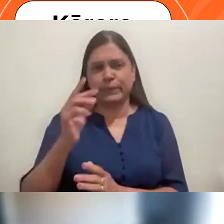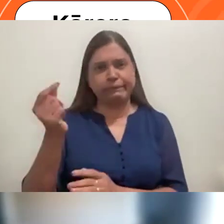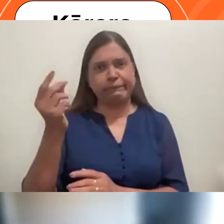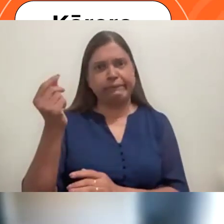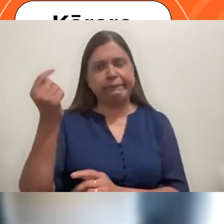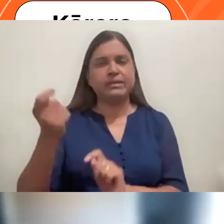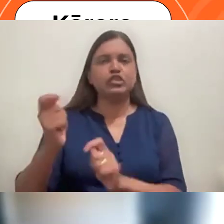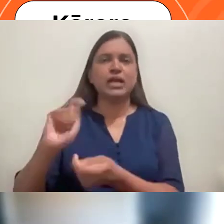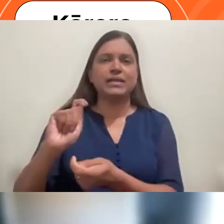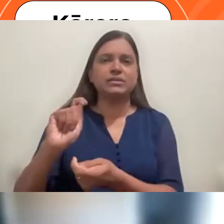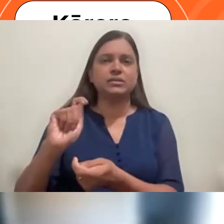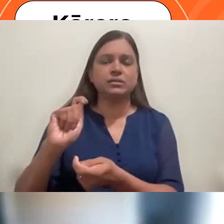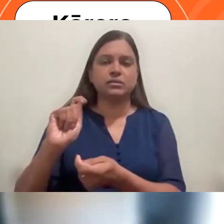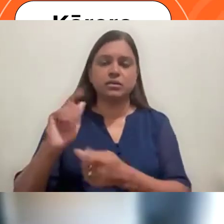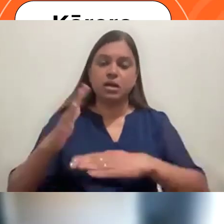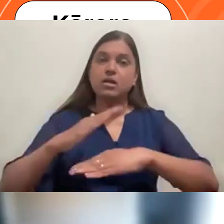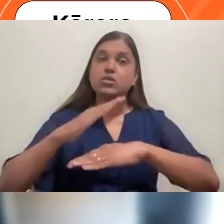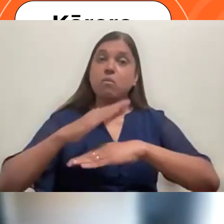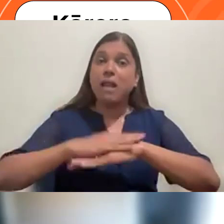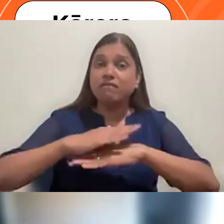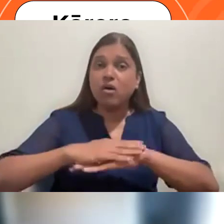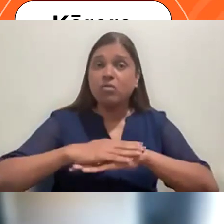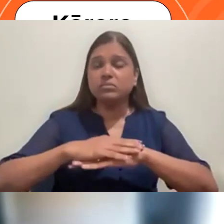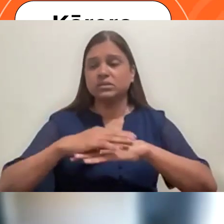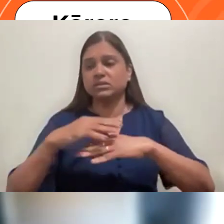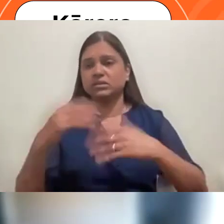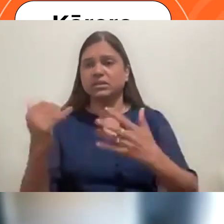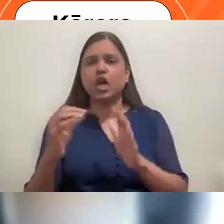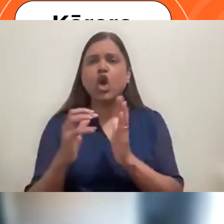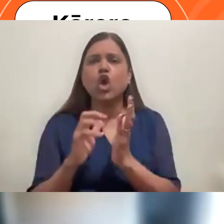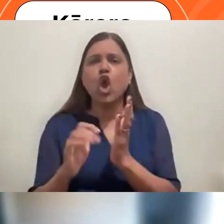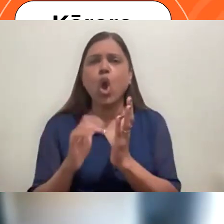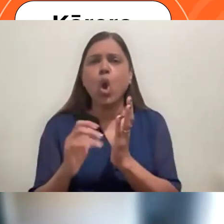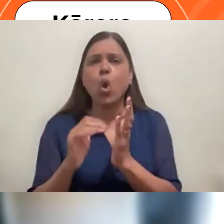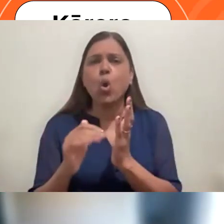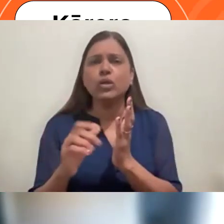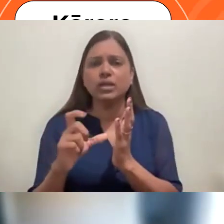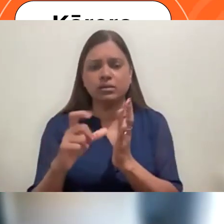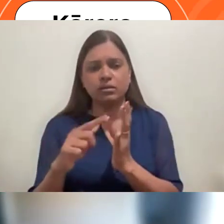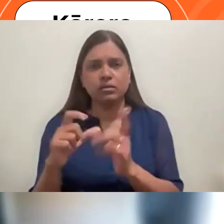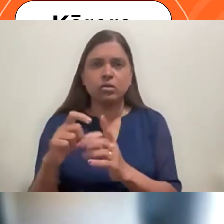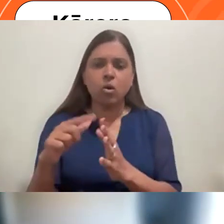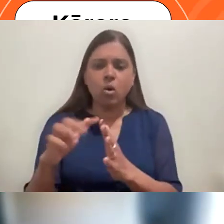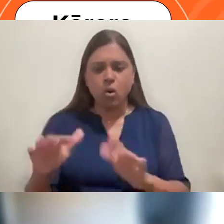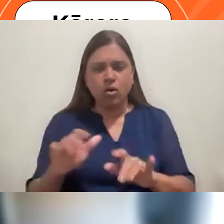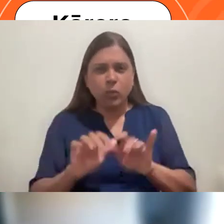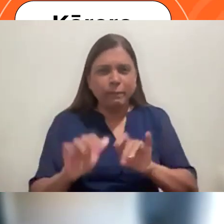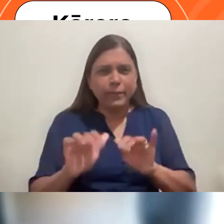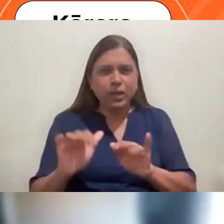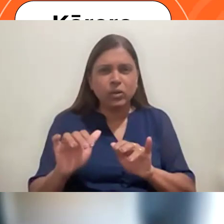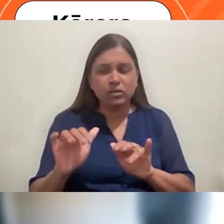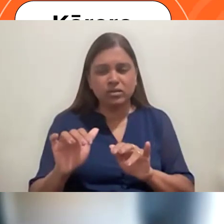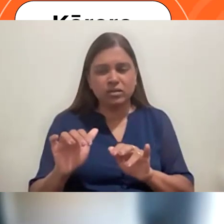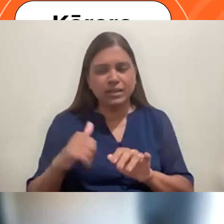native platforms and semantic code. This will provide more stable interfaces for people longer term and cost less to